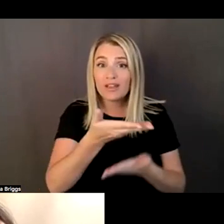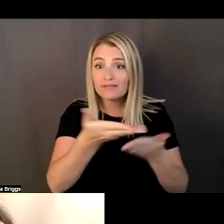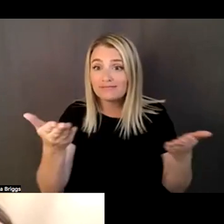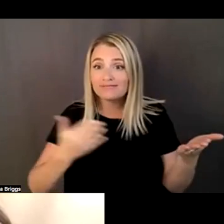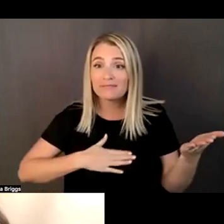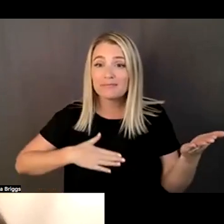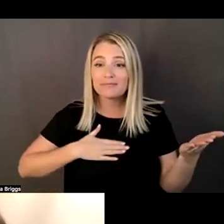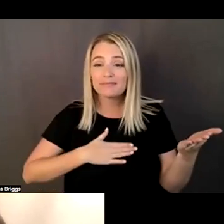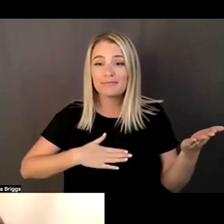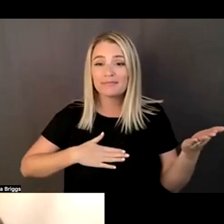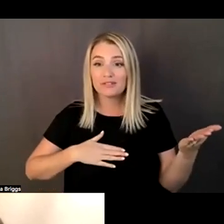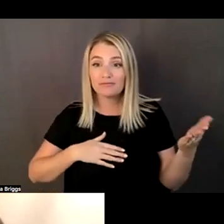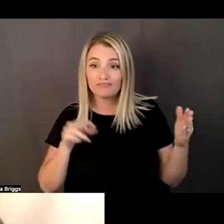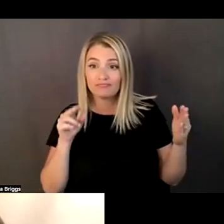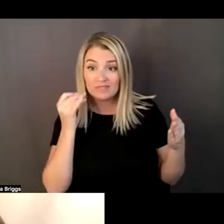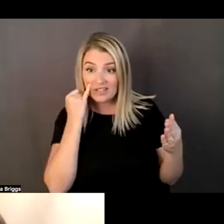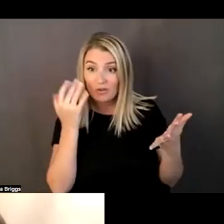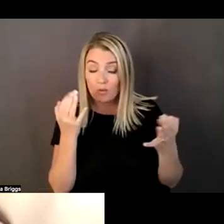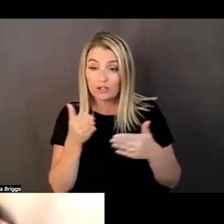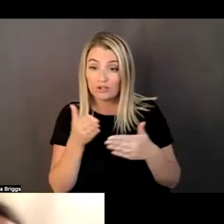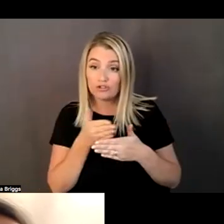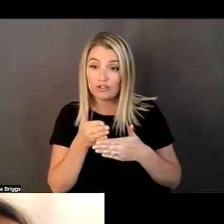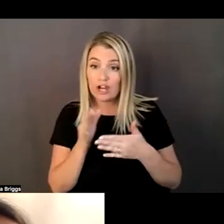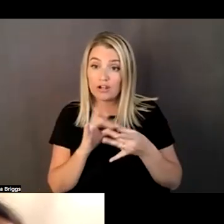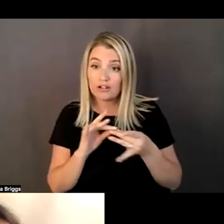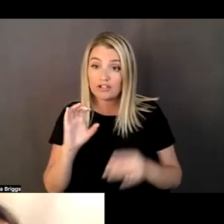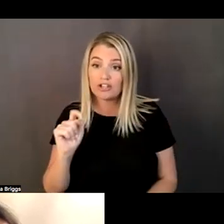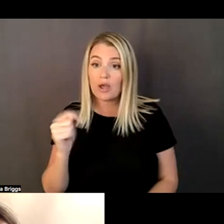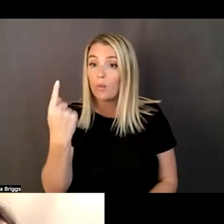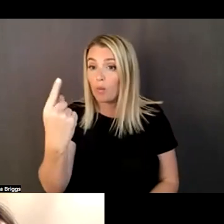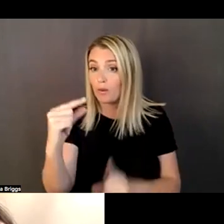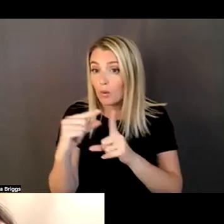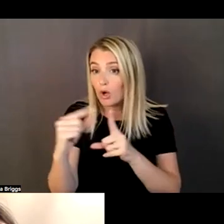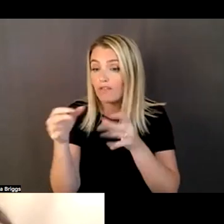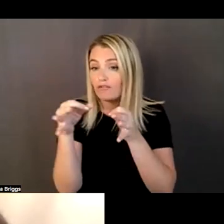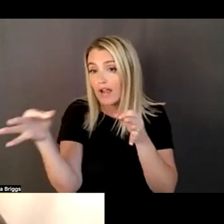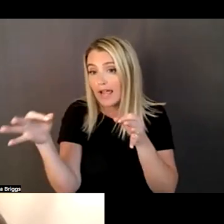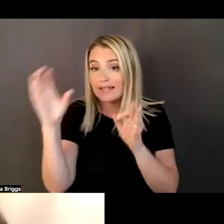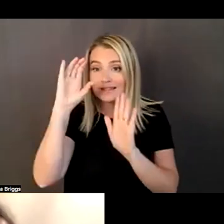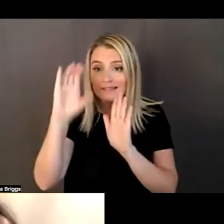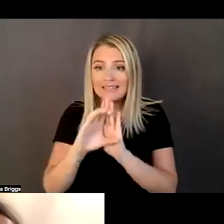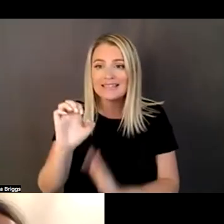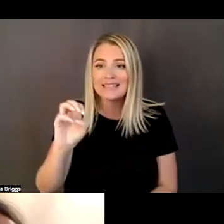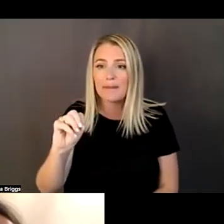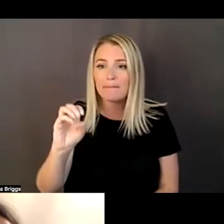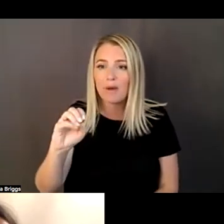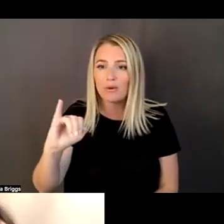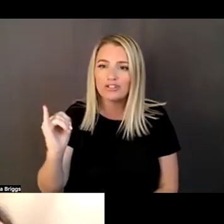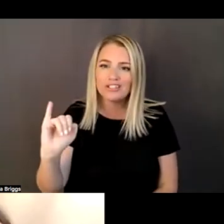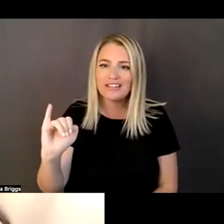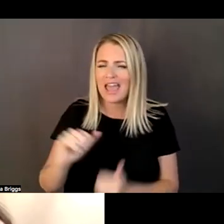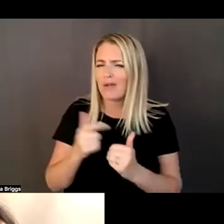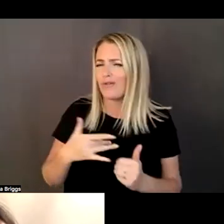out, if you want to share in the chat a word, a phrase, an emoji for how you're feeling as you leave